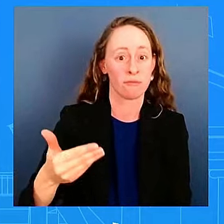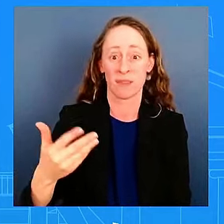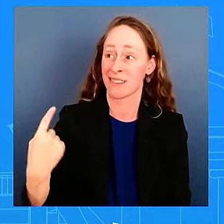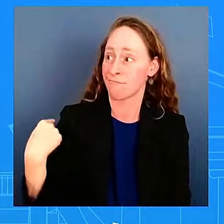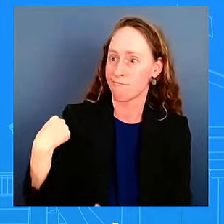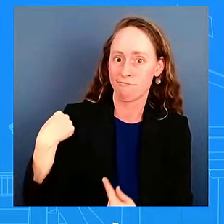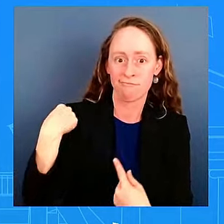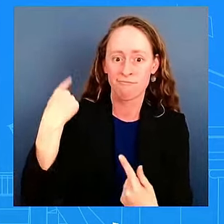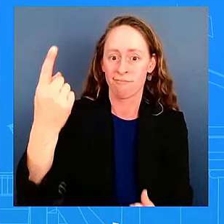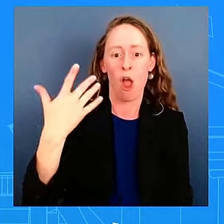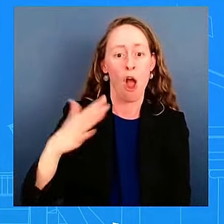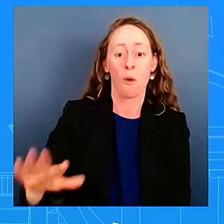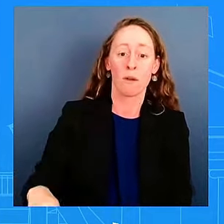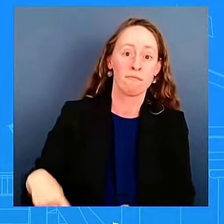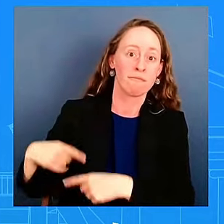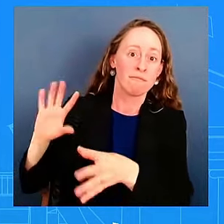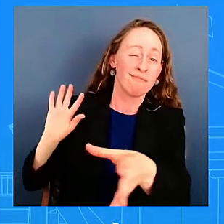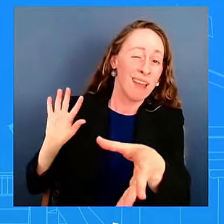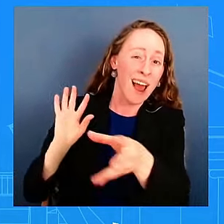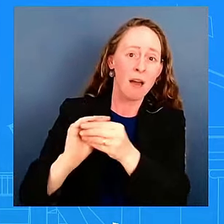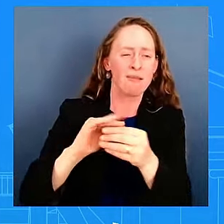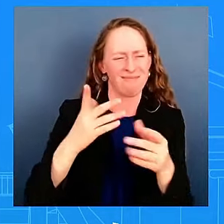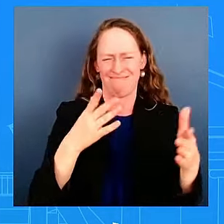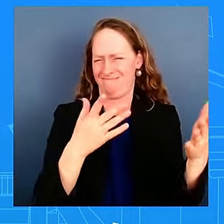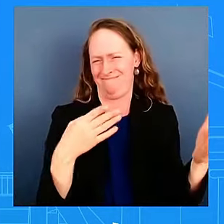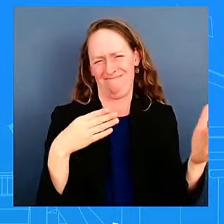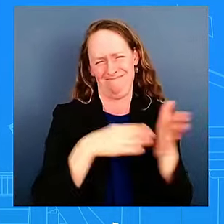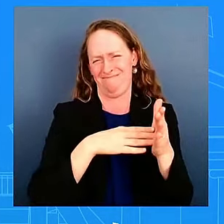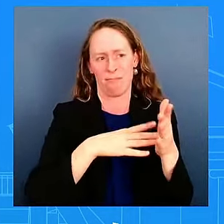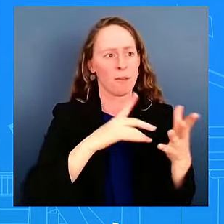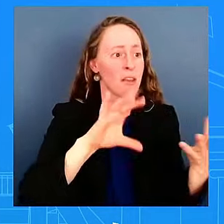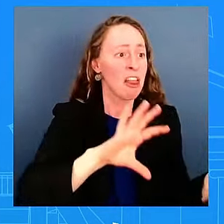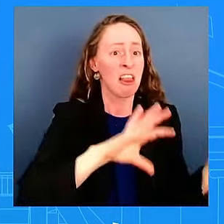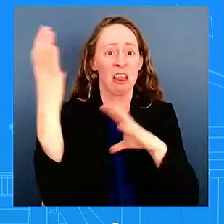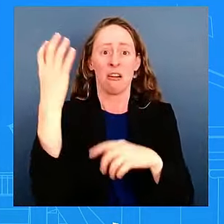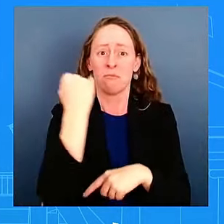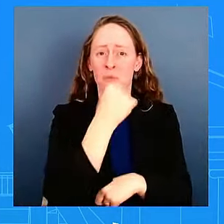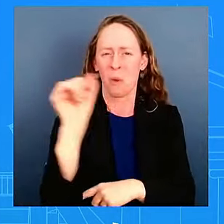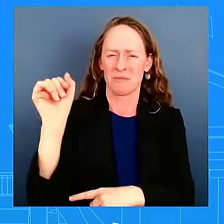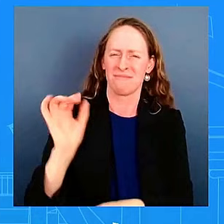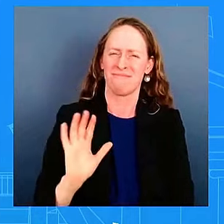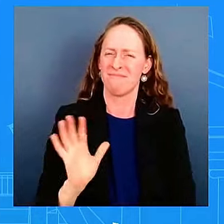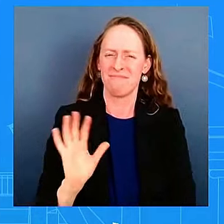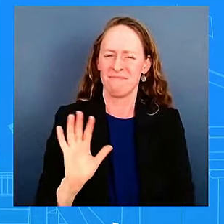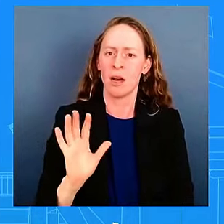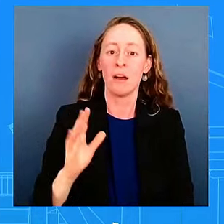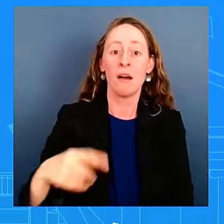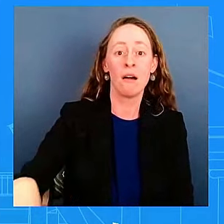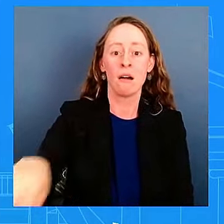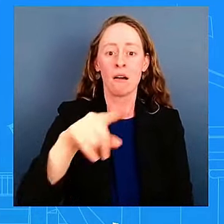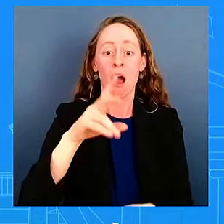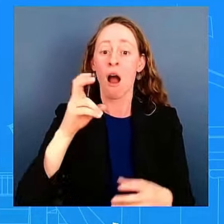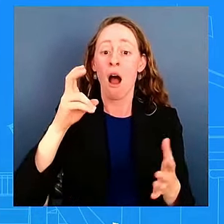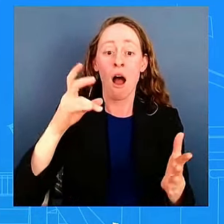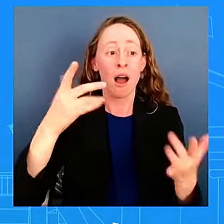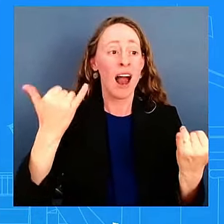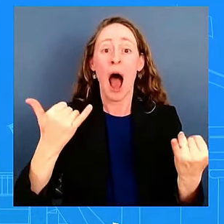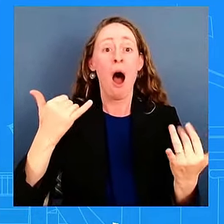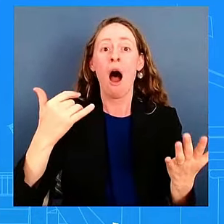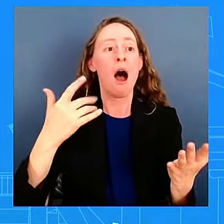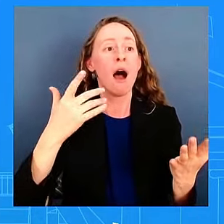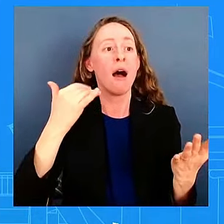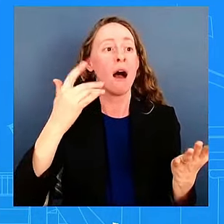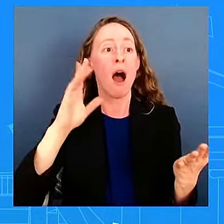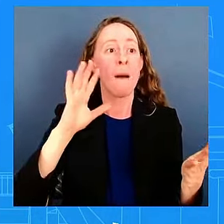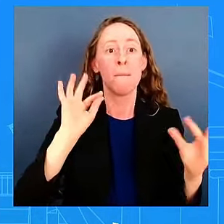are not politicizing this. At this moment, it is not a time to do that. We want to make sure that we bring Americans together.